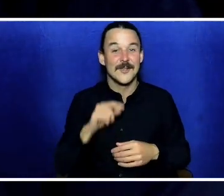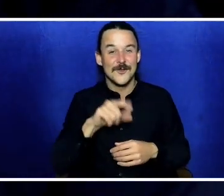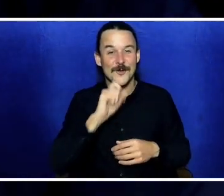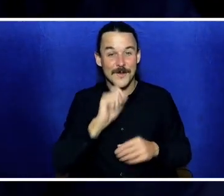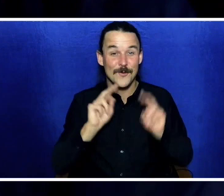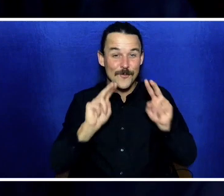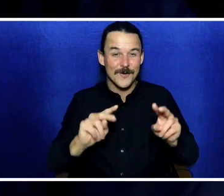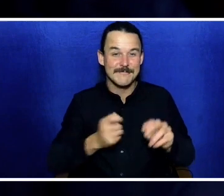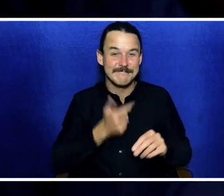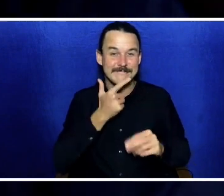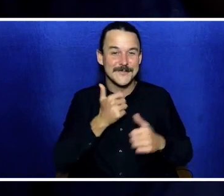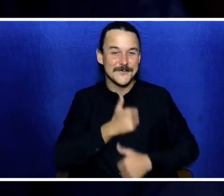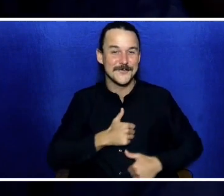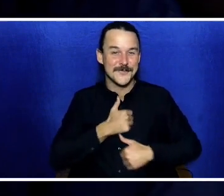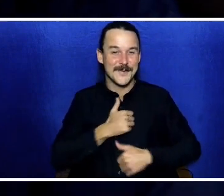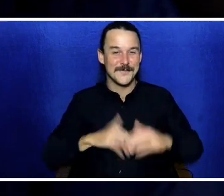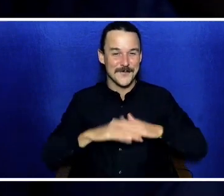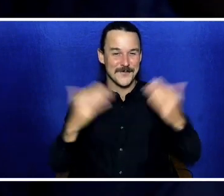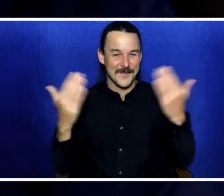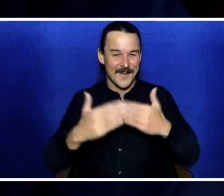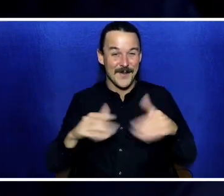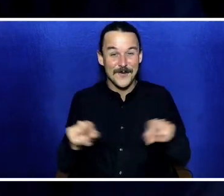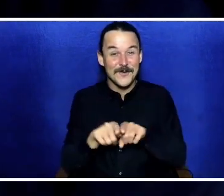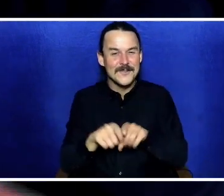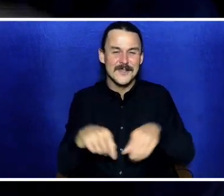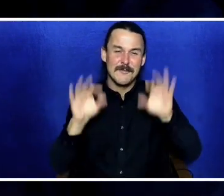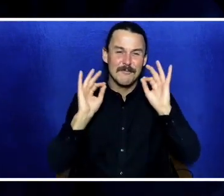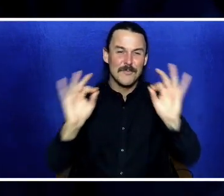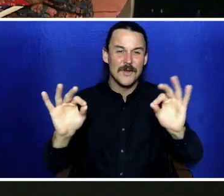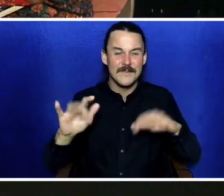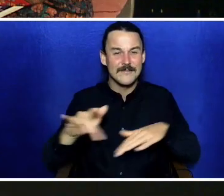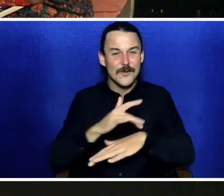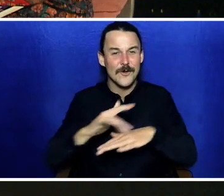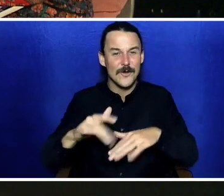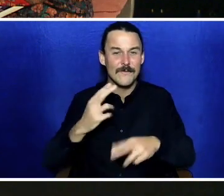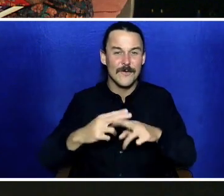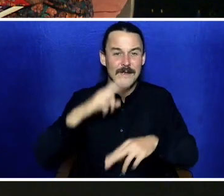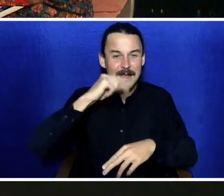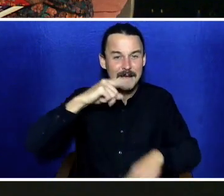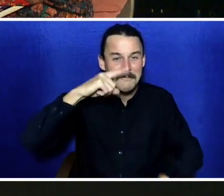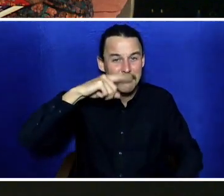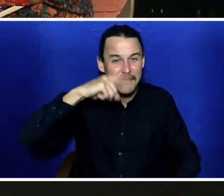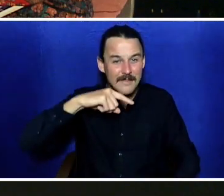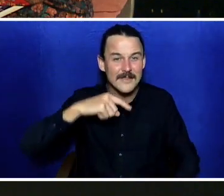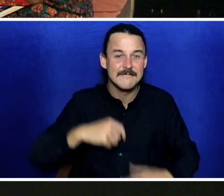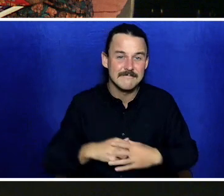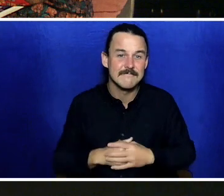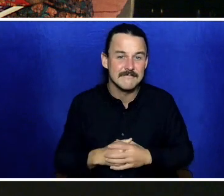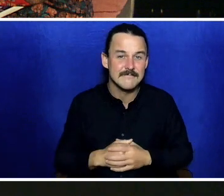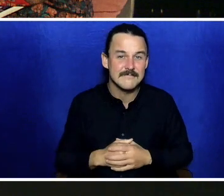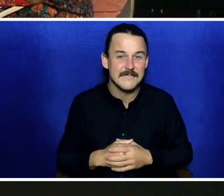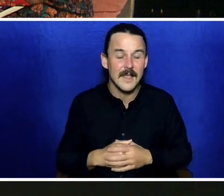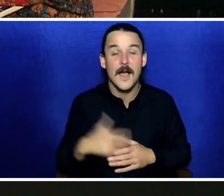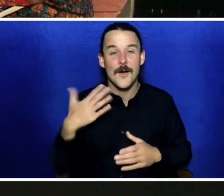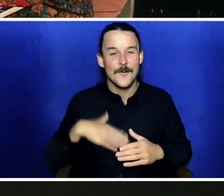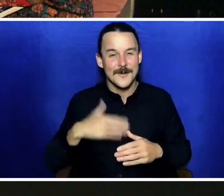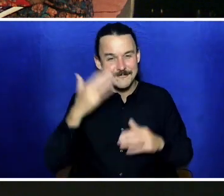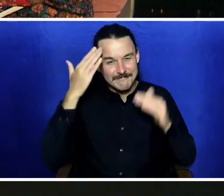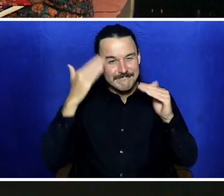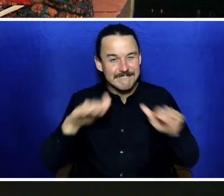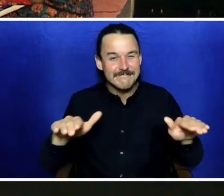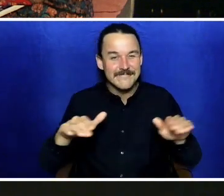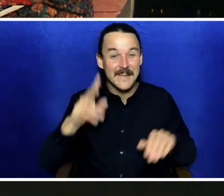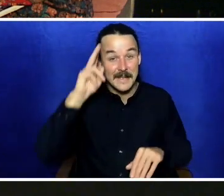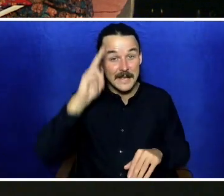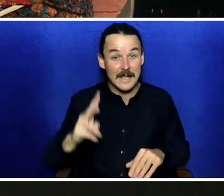and it's a perfect vehicle for young people. And I come back again to what I said at the beginning. Our aim, our